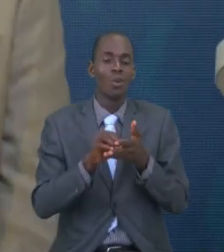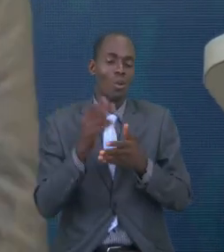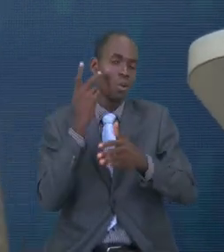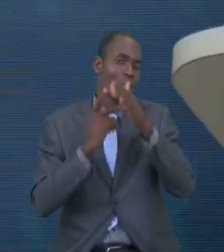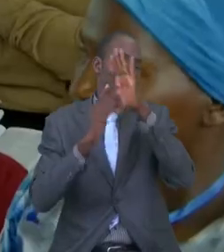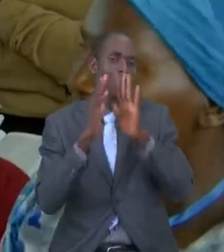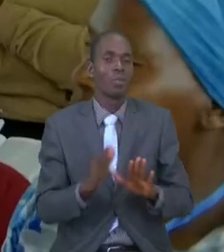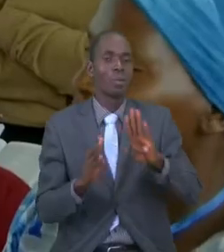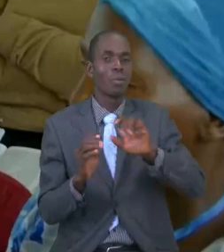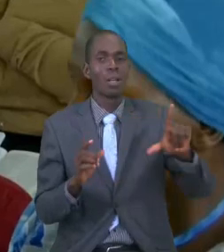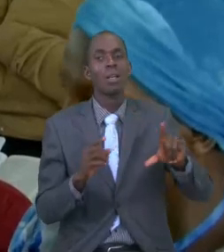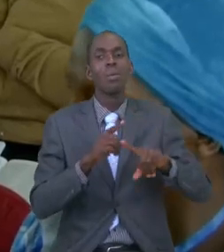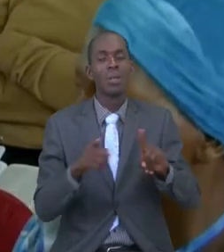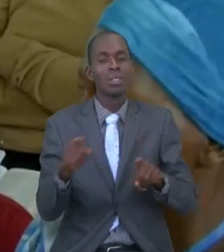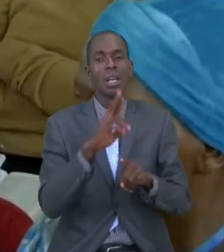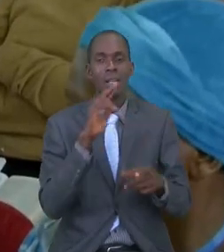are gone.